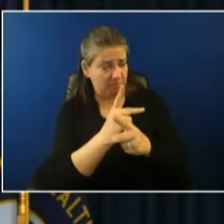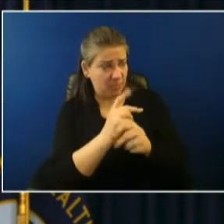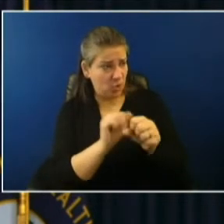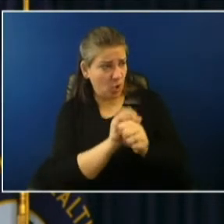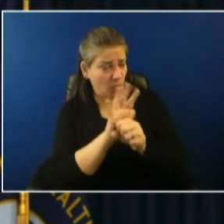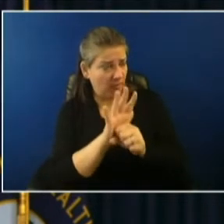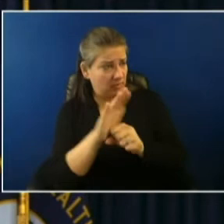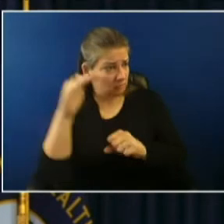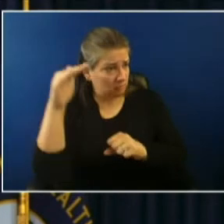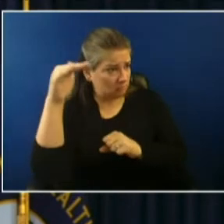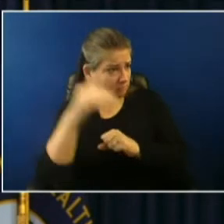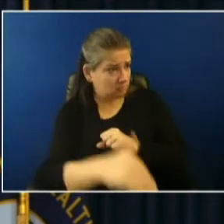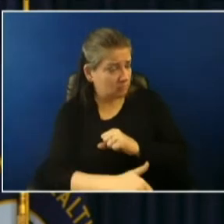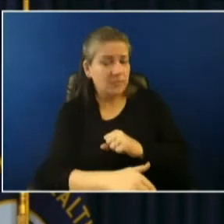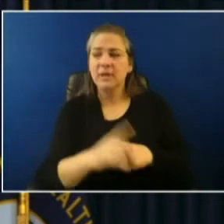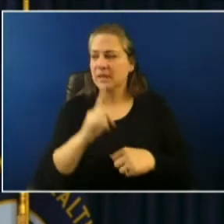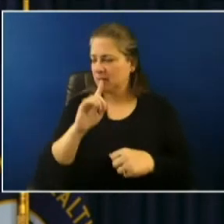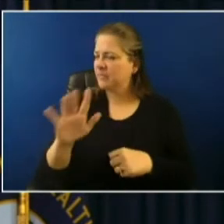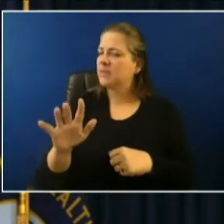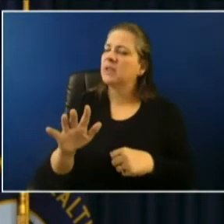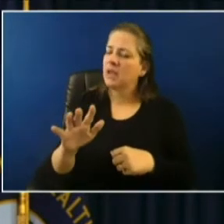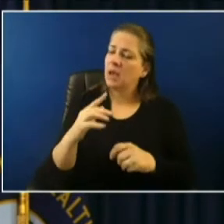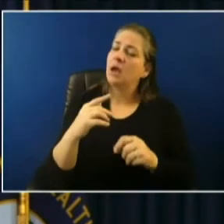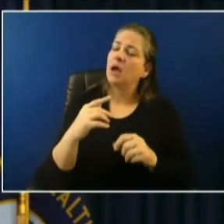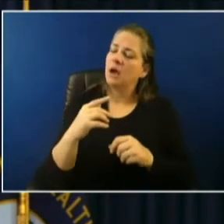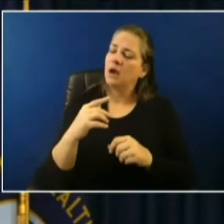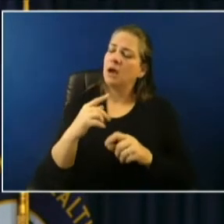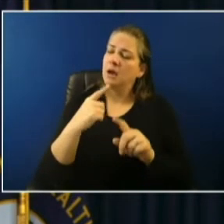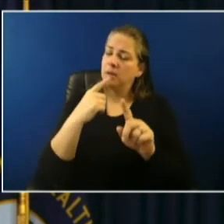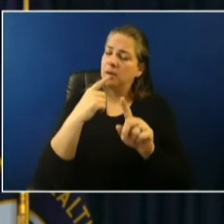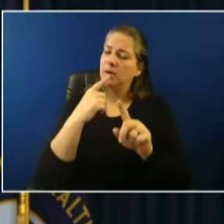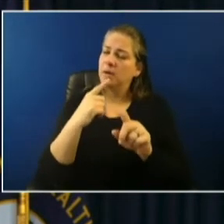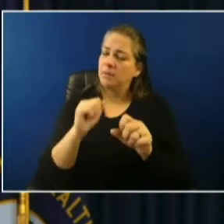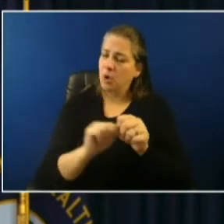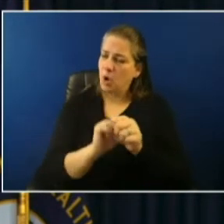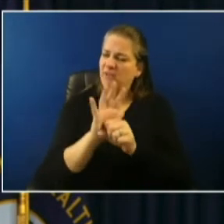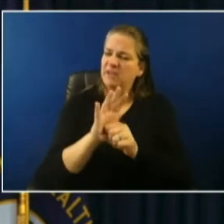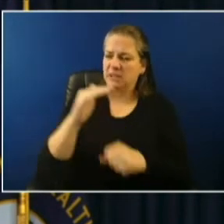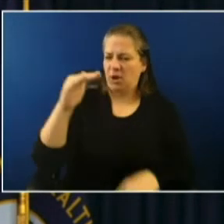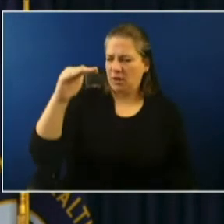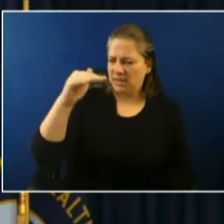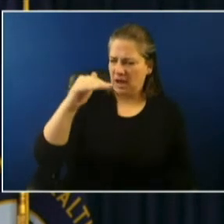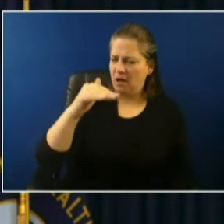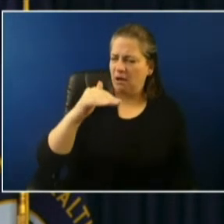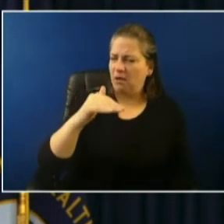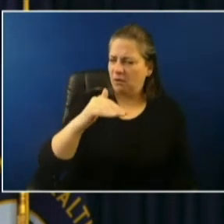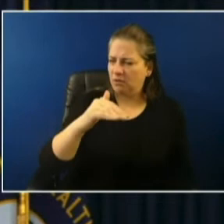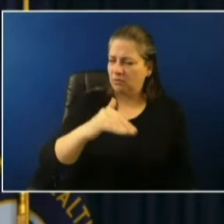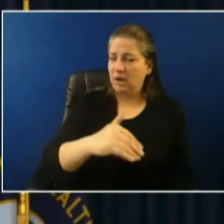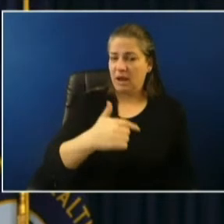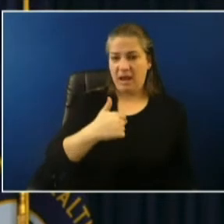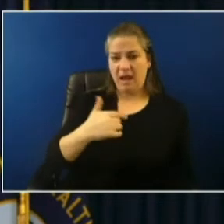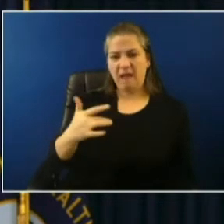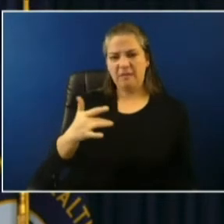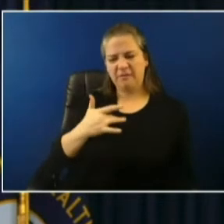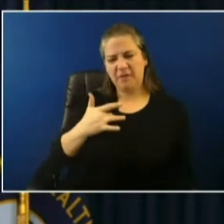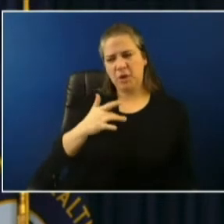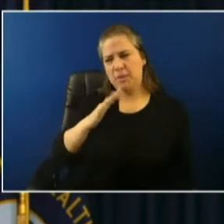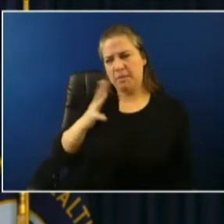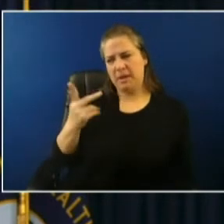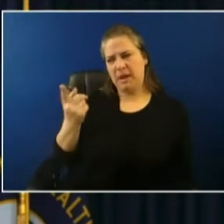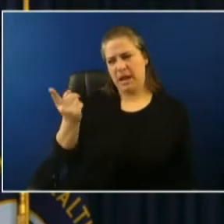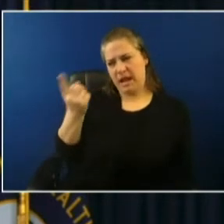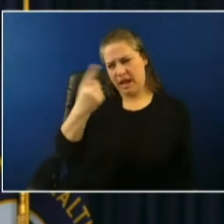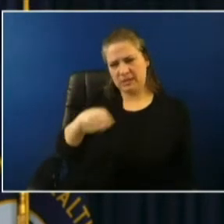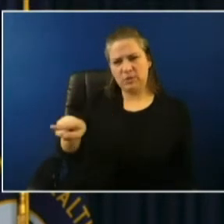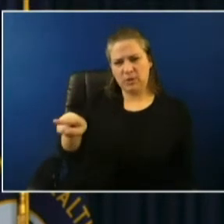Yeah, cases are continuing to decline. I really think it'll be next week, when we have all